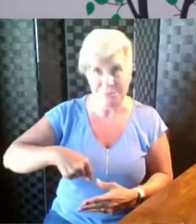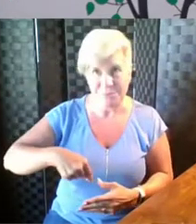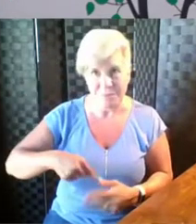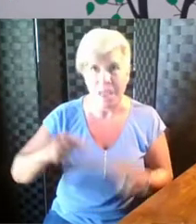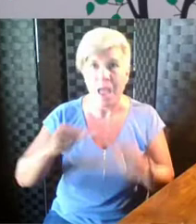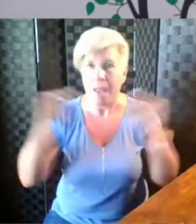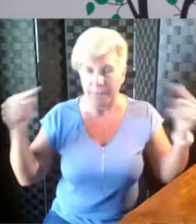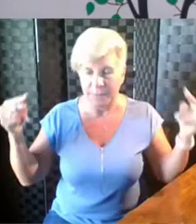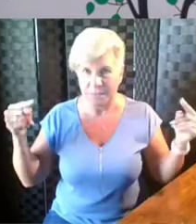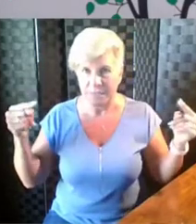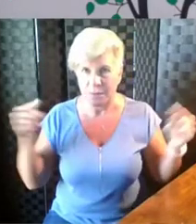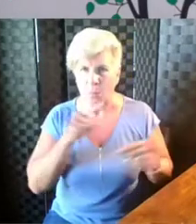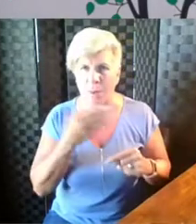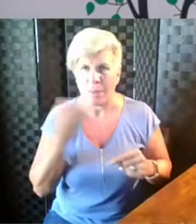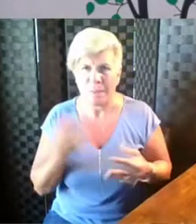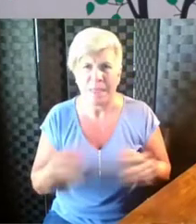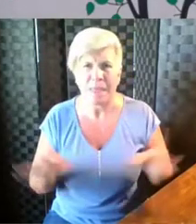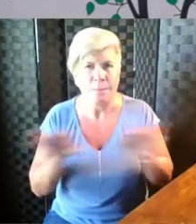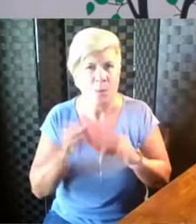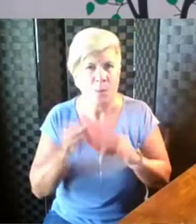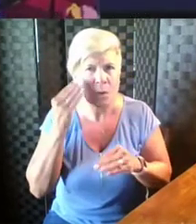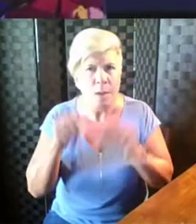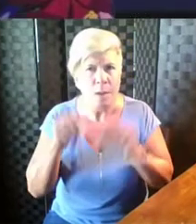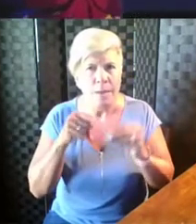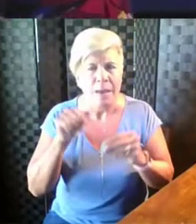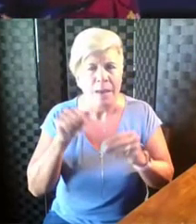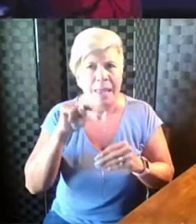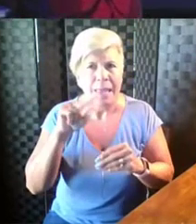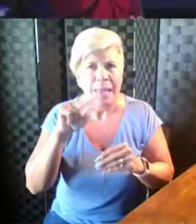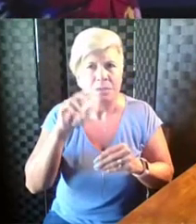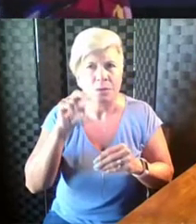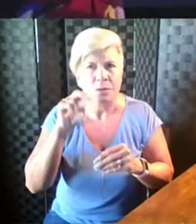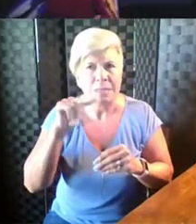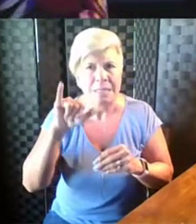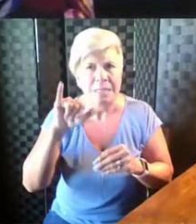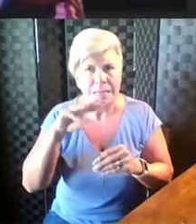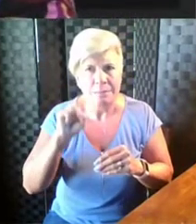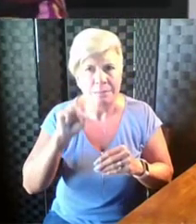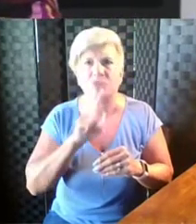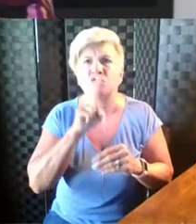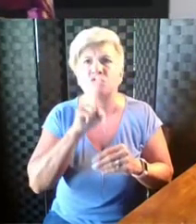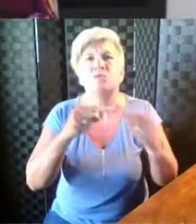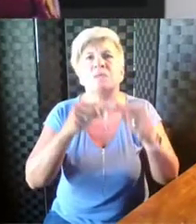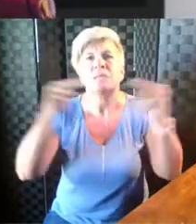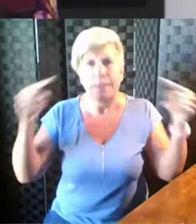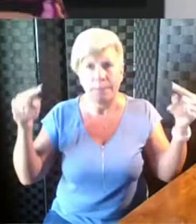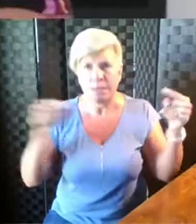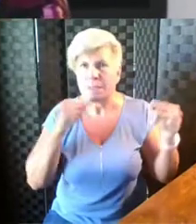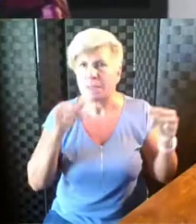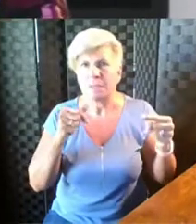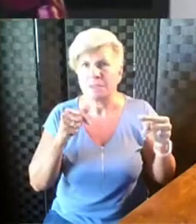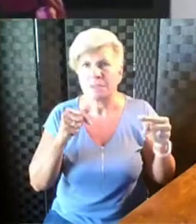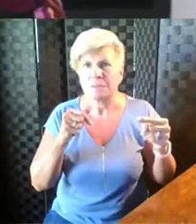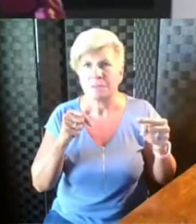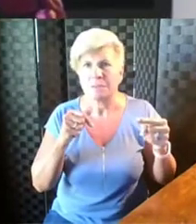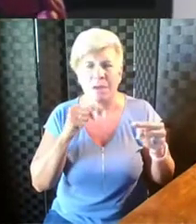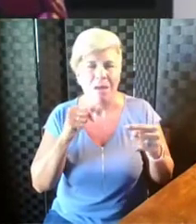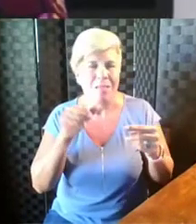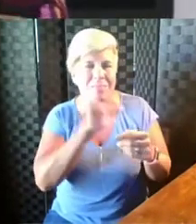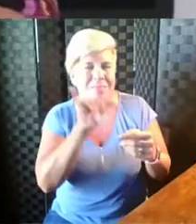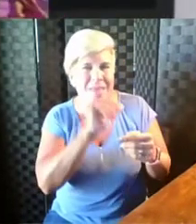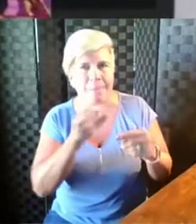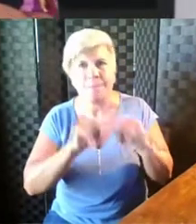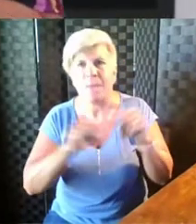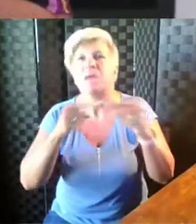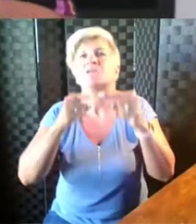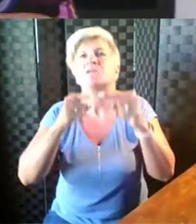down. One thing that's important to know about antonyms is it truly is the opposite. Not just something that's not like it,